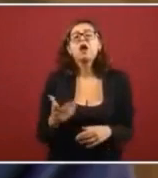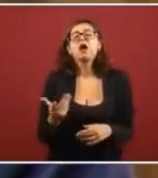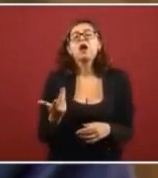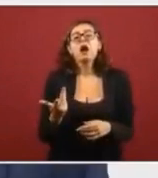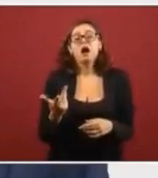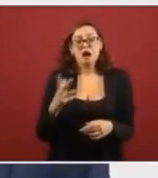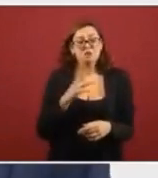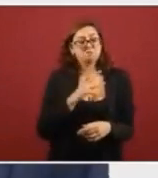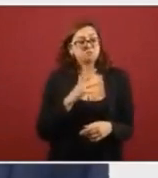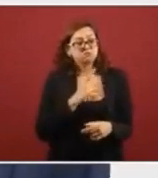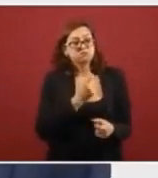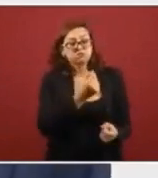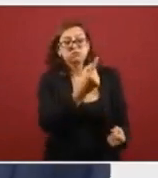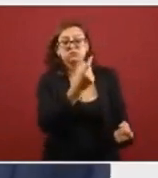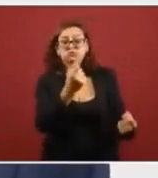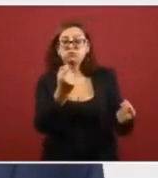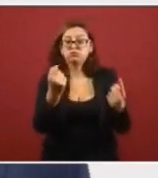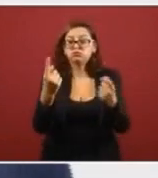officials